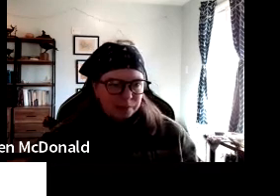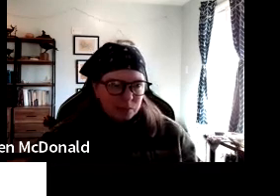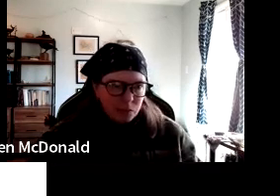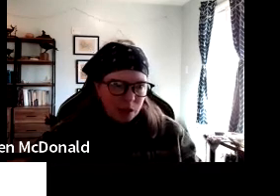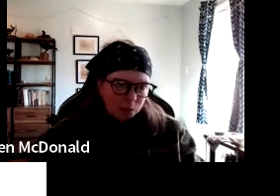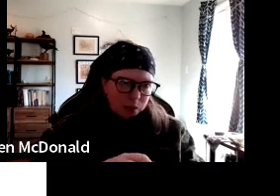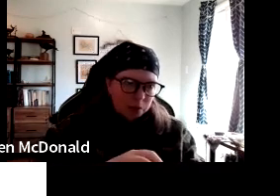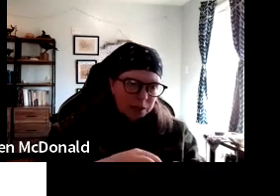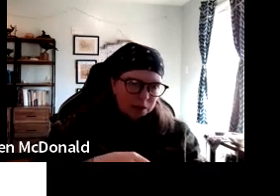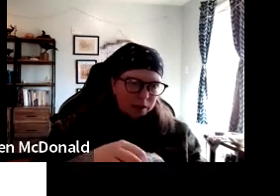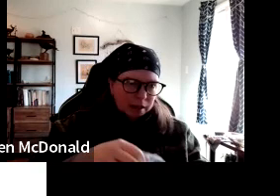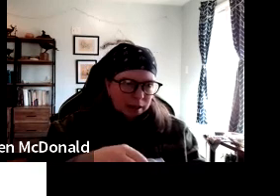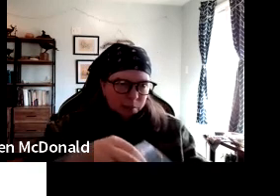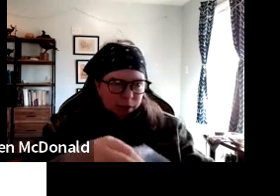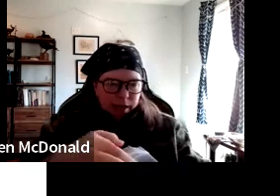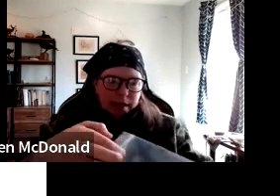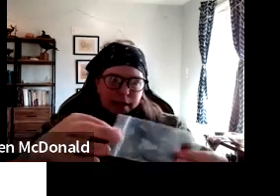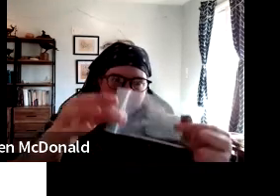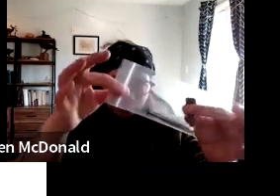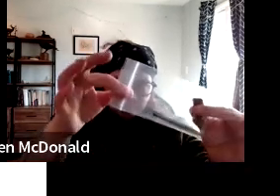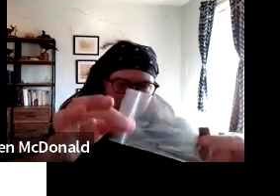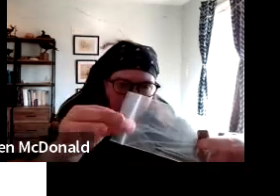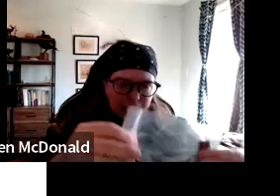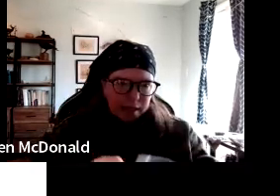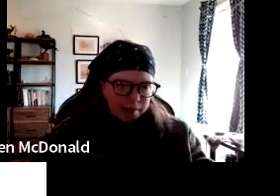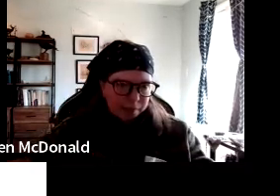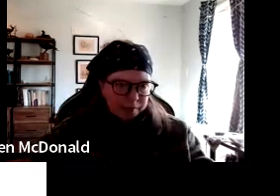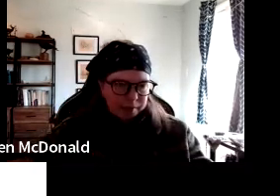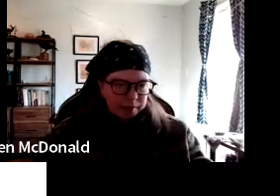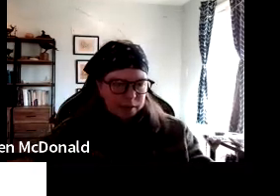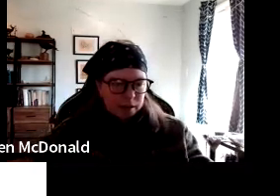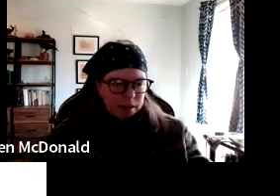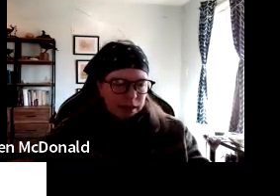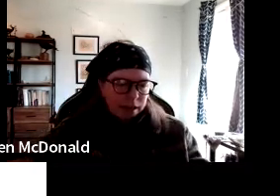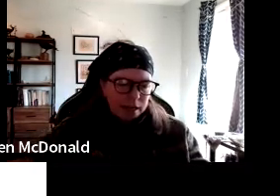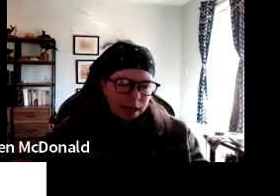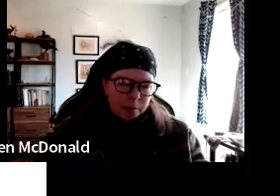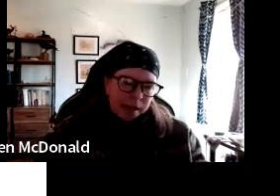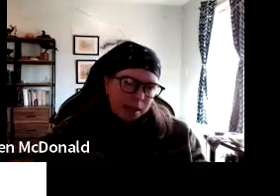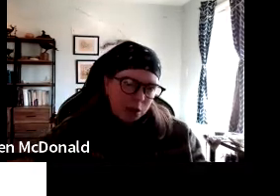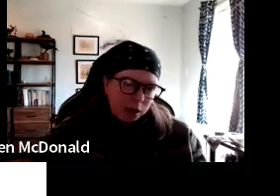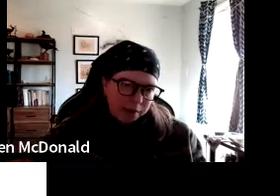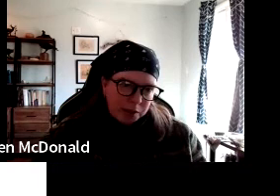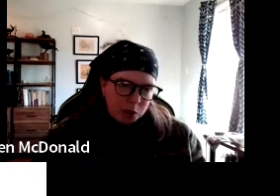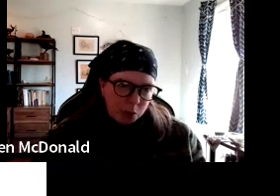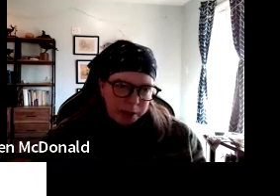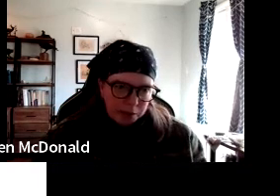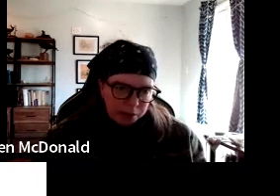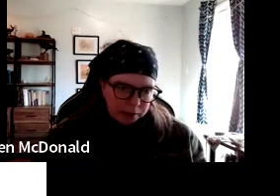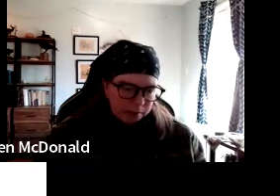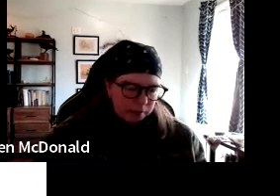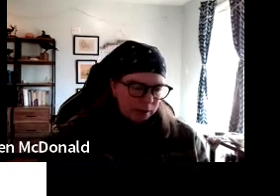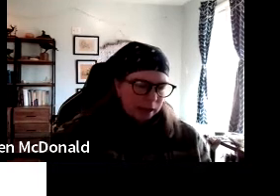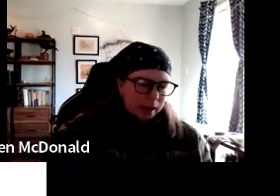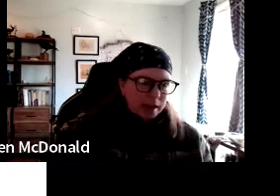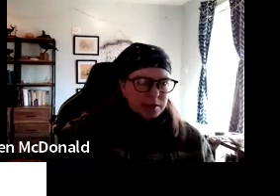so we're going to start by getting out your little baggie. In that baggie, you should have some